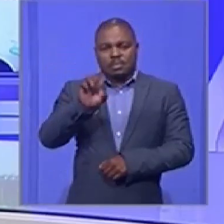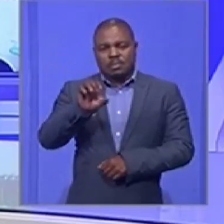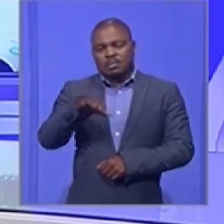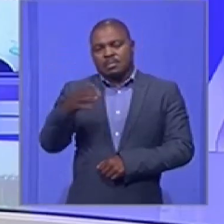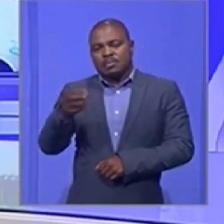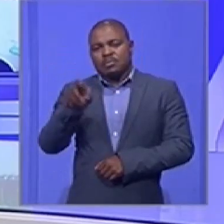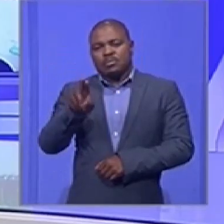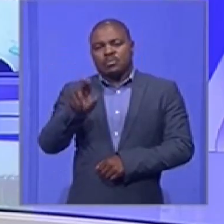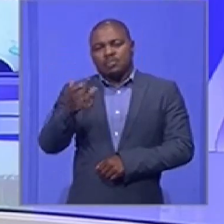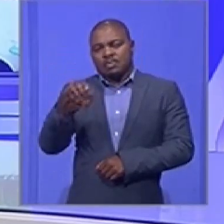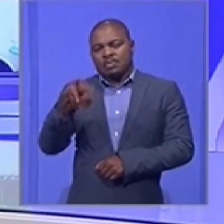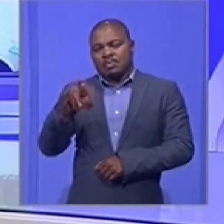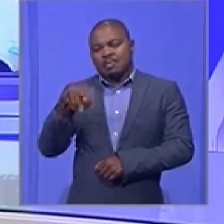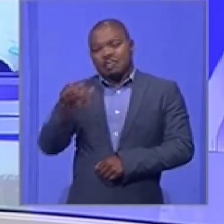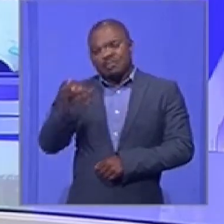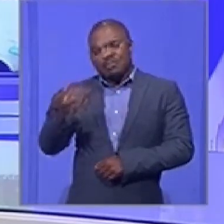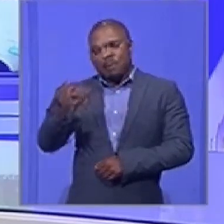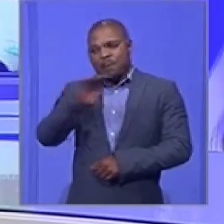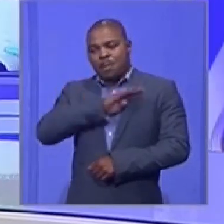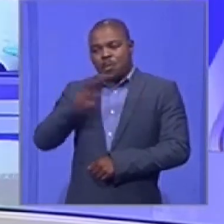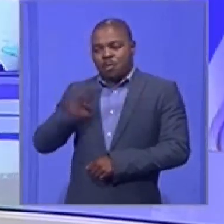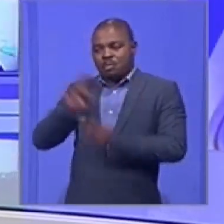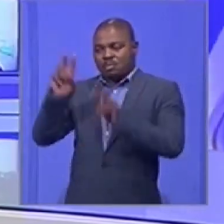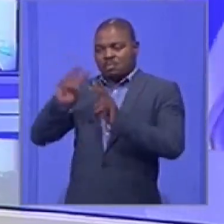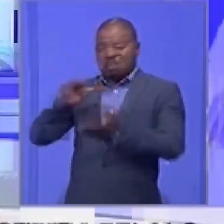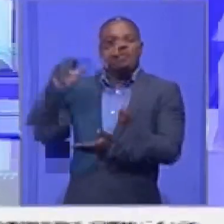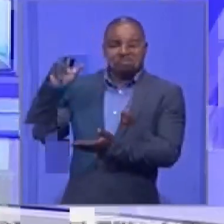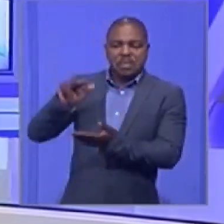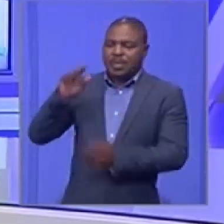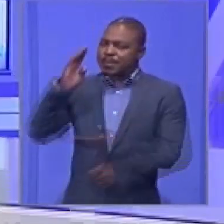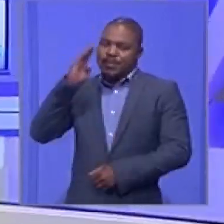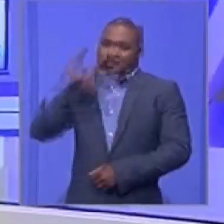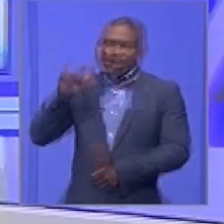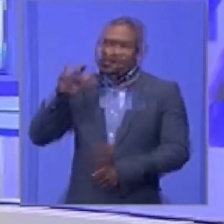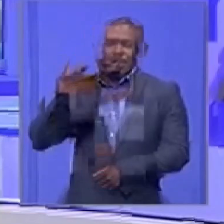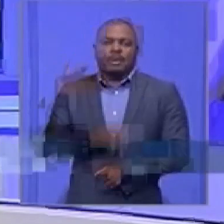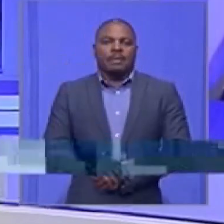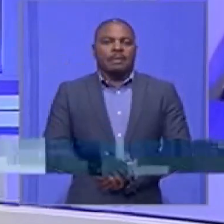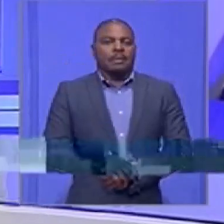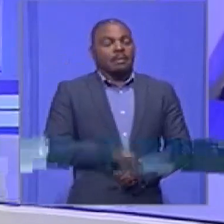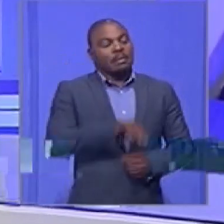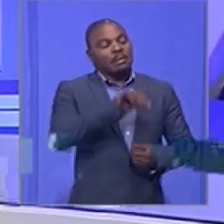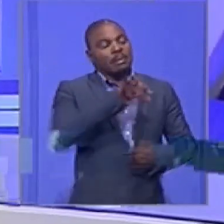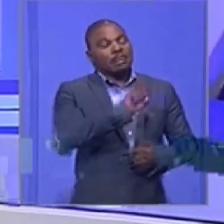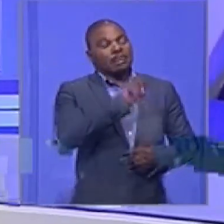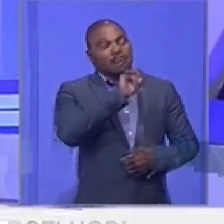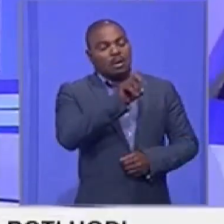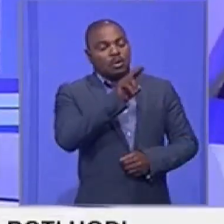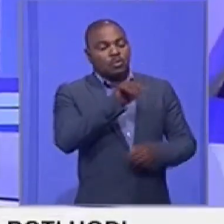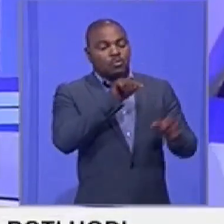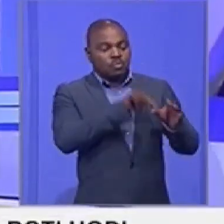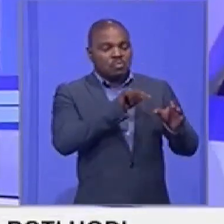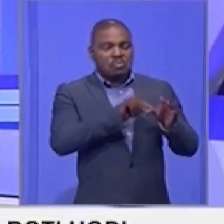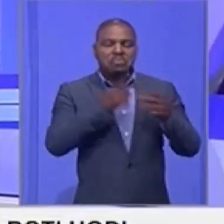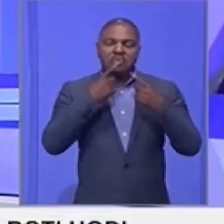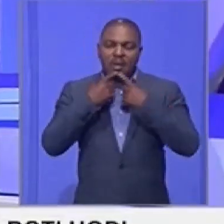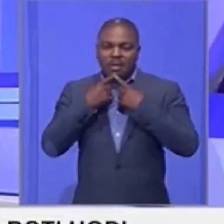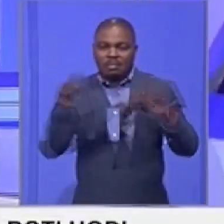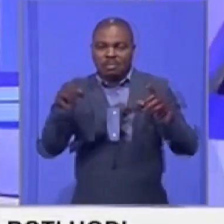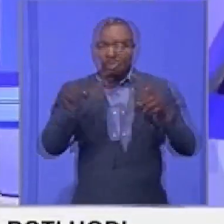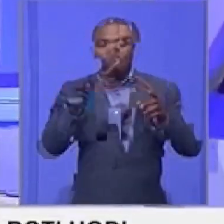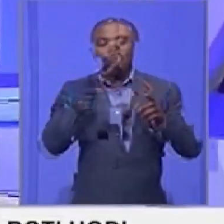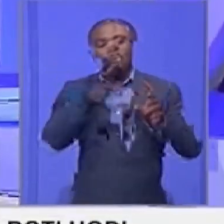Ruyter ga ya tlanegisiwa ke boto ya setlamo seo sa motlakase. Seno se senotswe ke lephata la dipatlisiso tse di